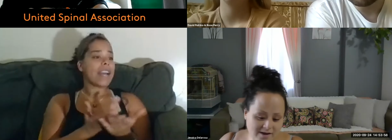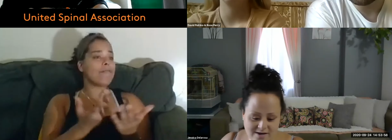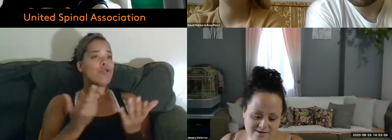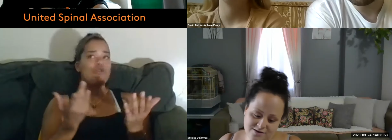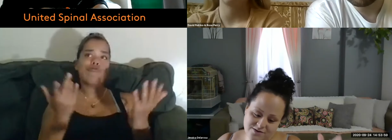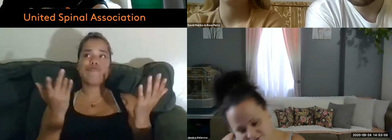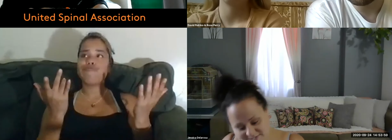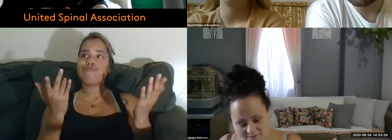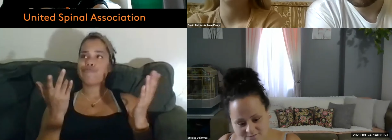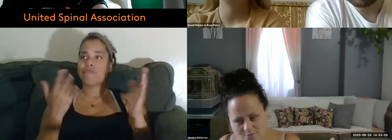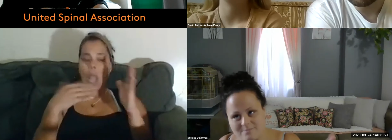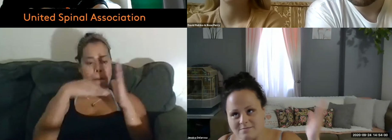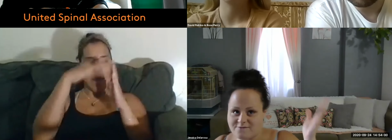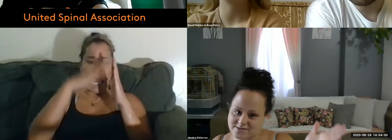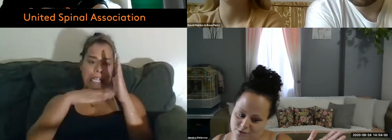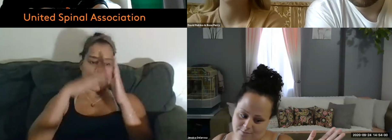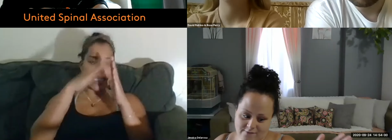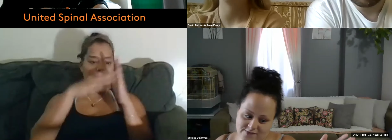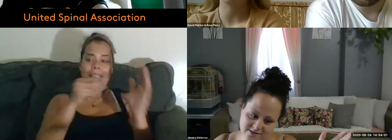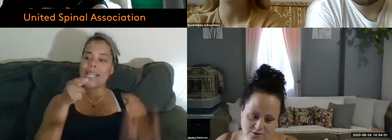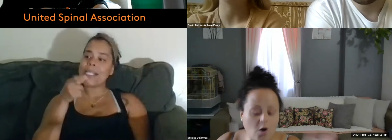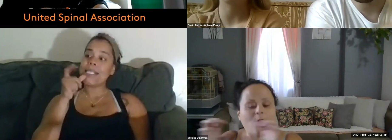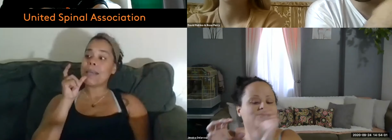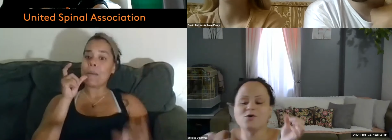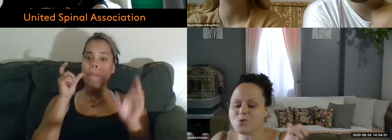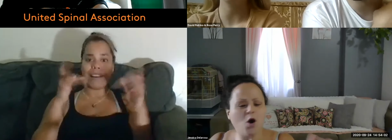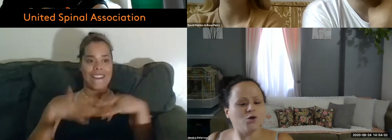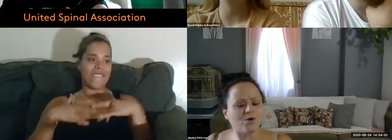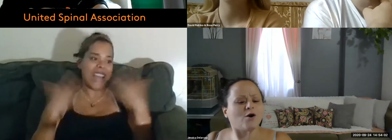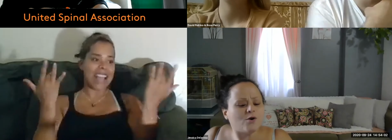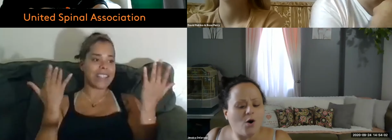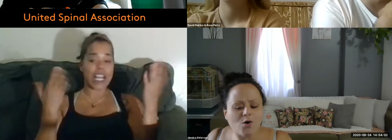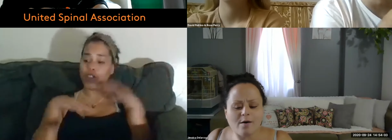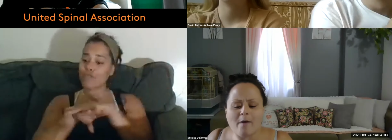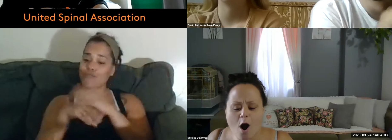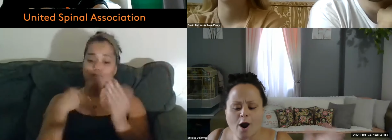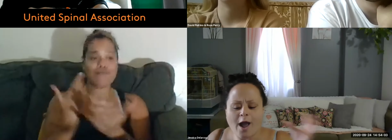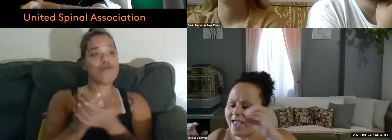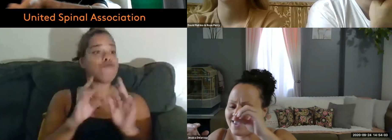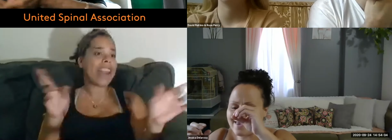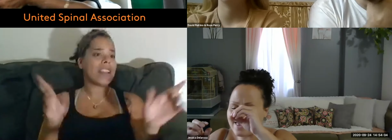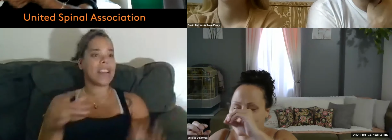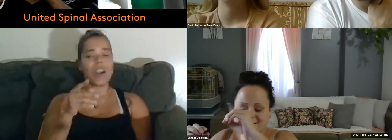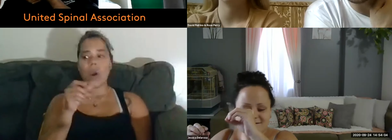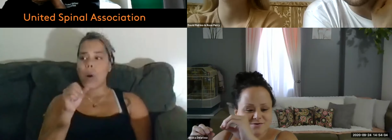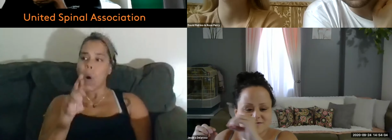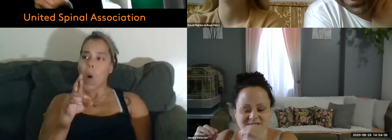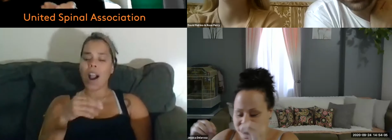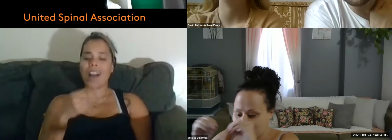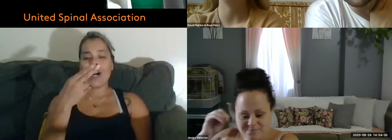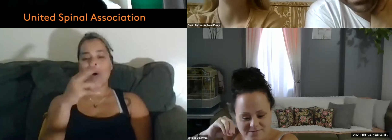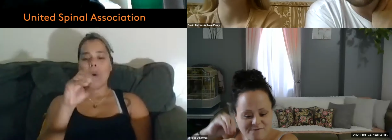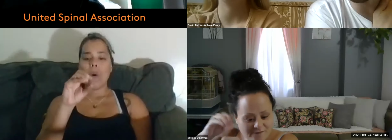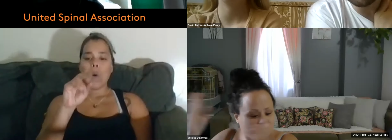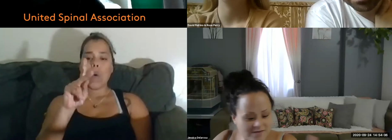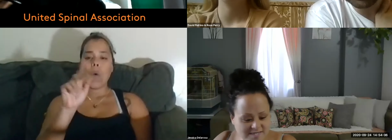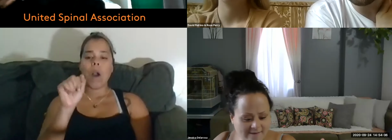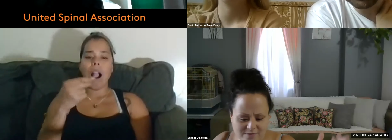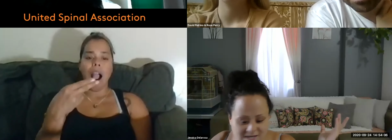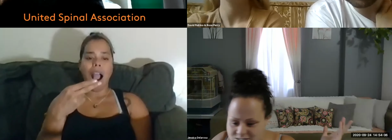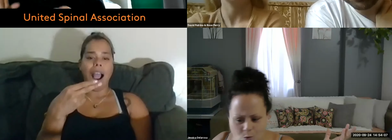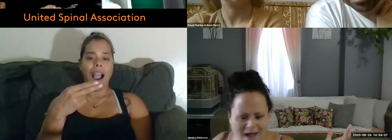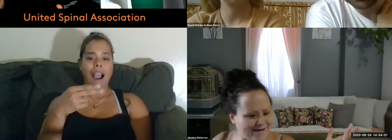to bring it in yourself. Well, maybe if it's in your mouth, that's a little, well, no, you can go to a hookah bar and get a little tip different for